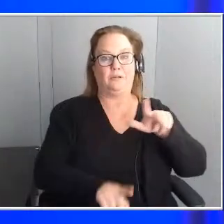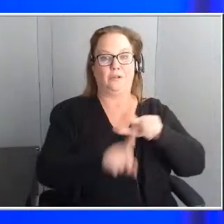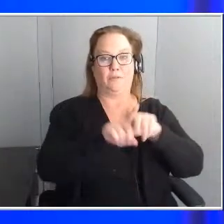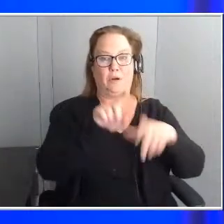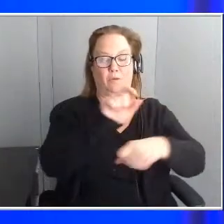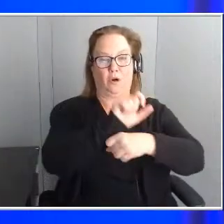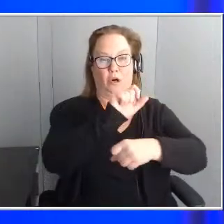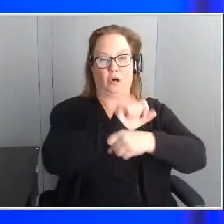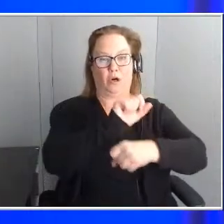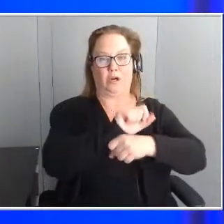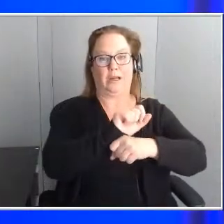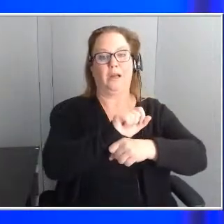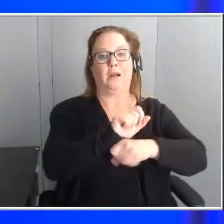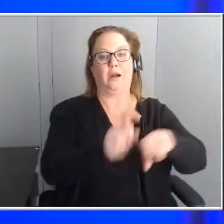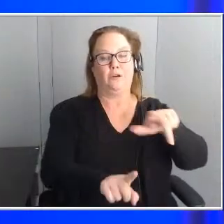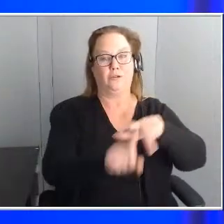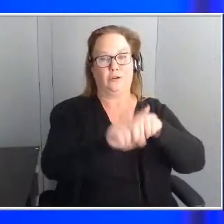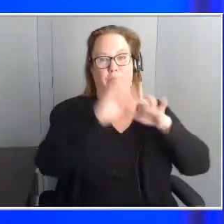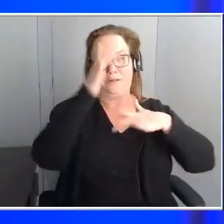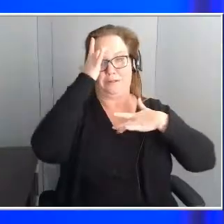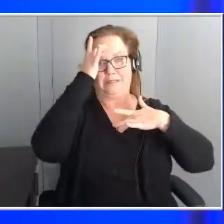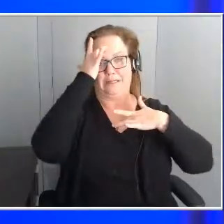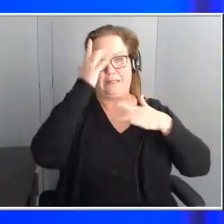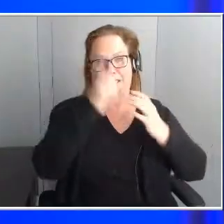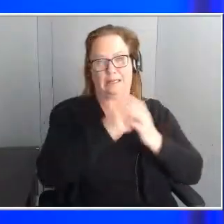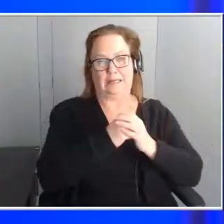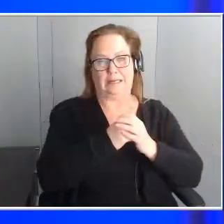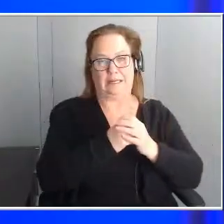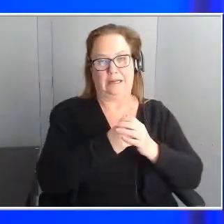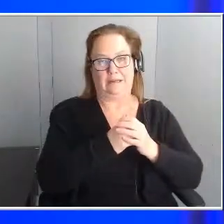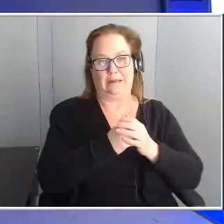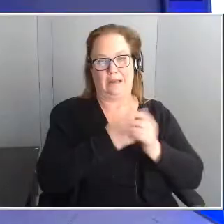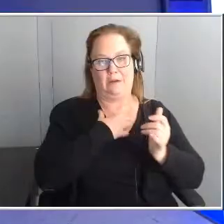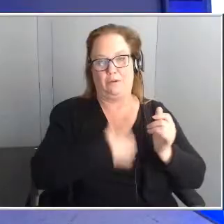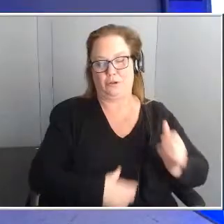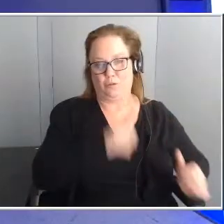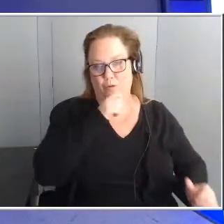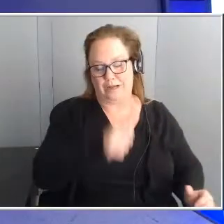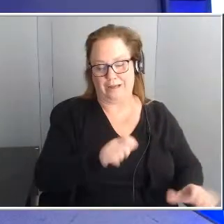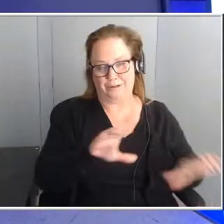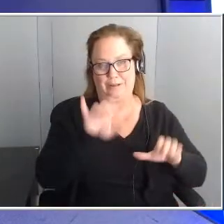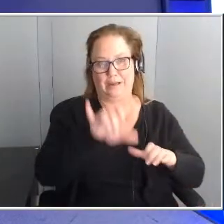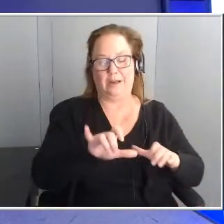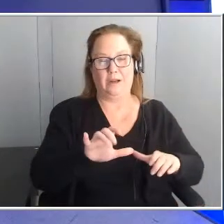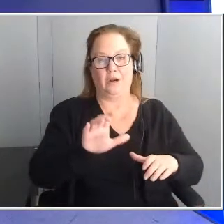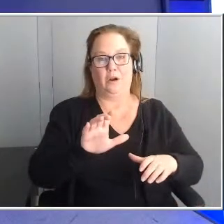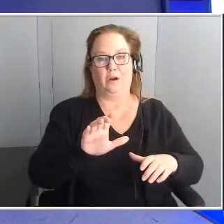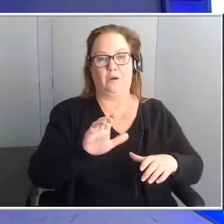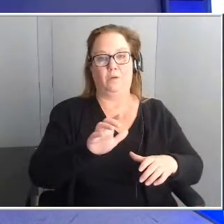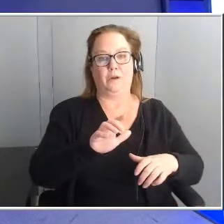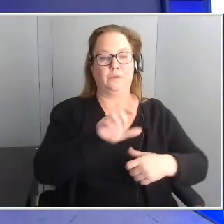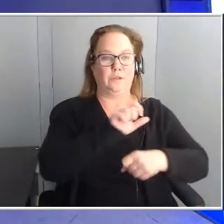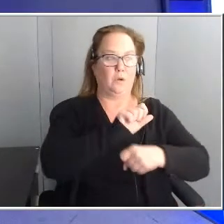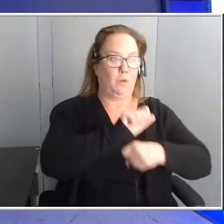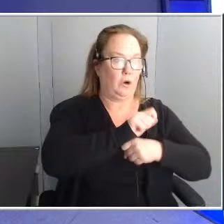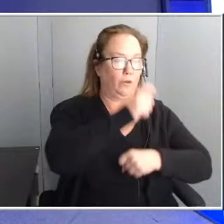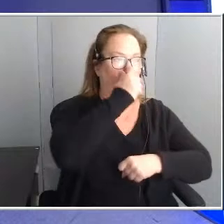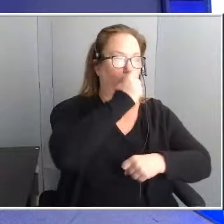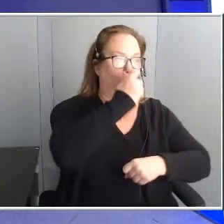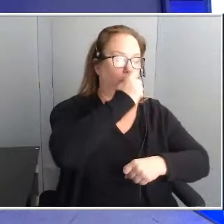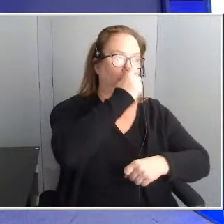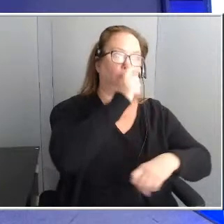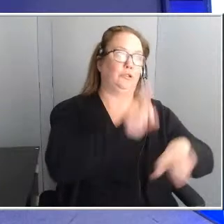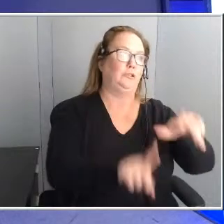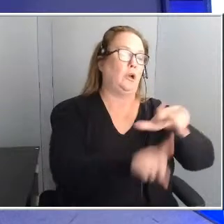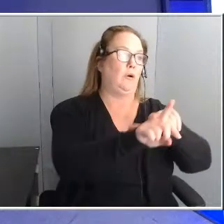up at different places sick, and I'm like, ooh, I really wish you wouldn't. So. Right. We used to work through colds. Yeah. You just show up when you were sniffly. Then